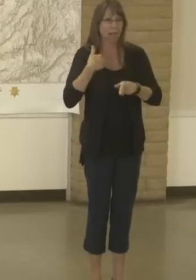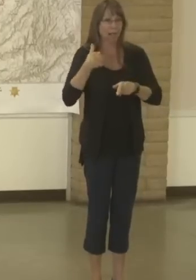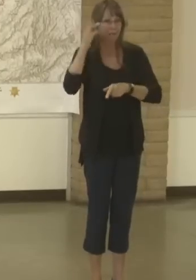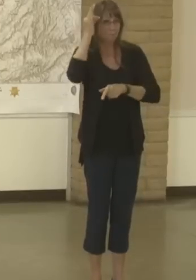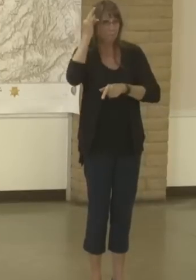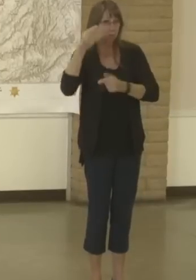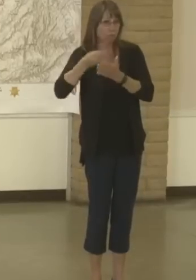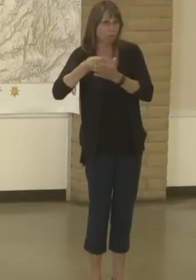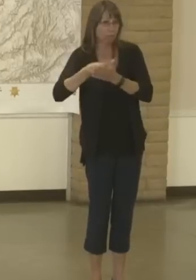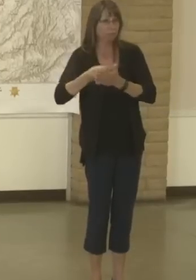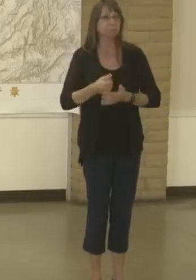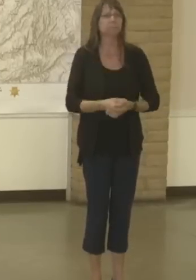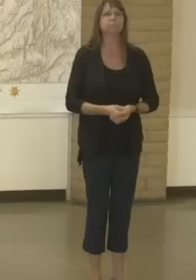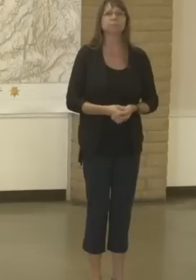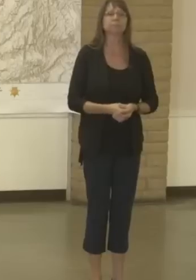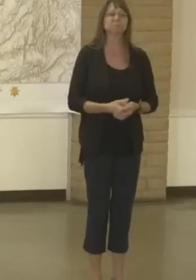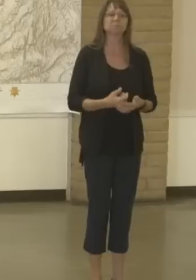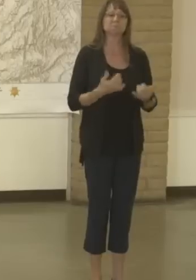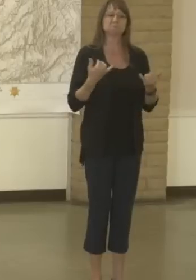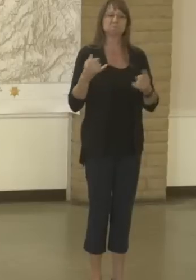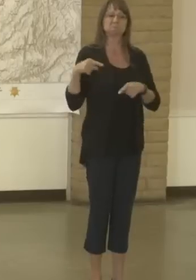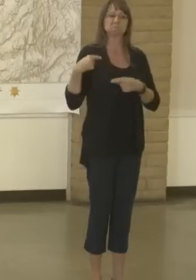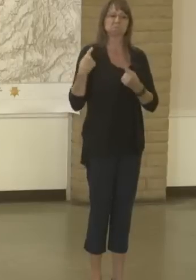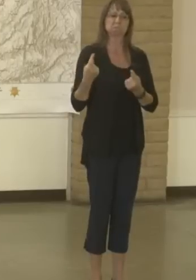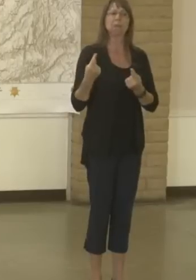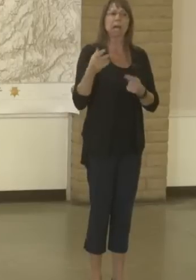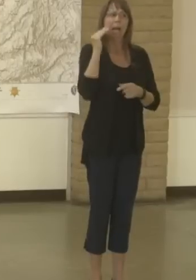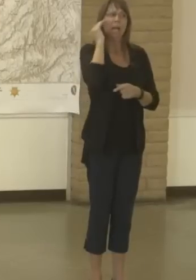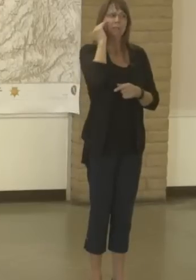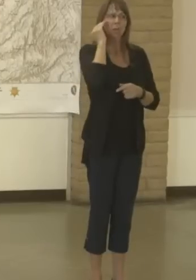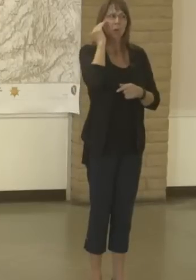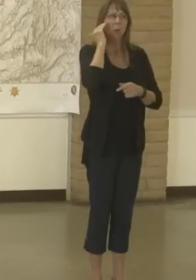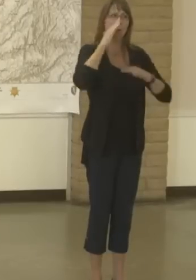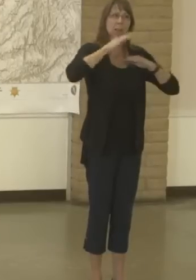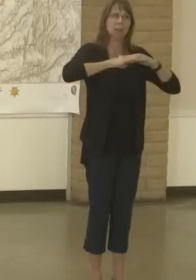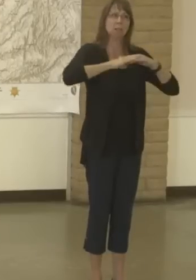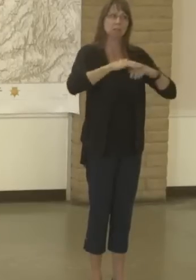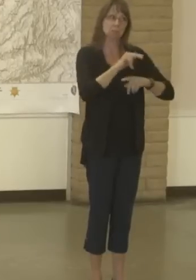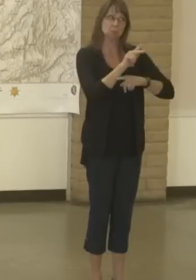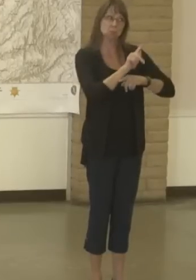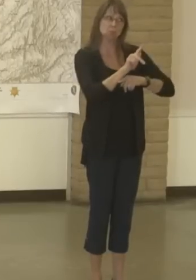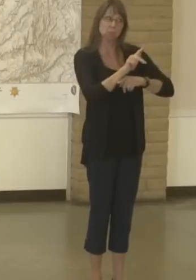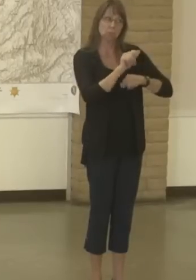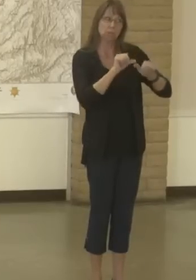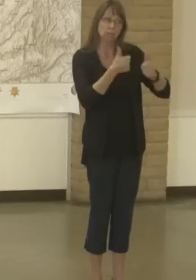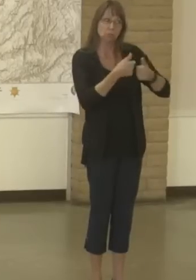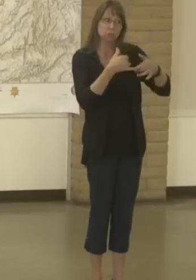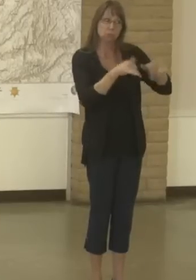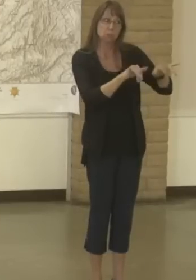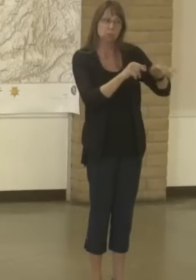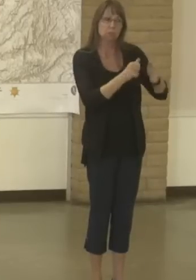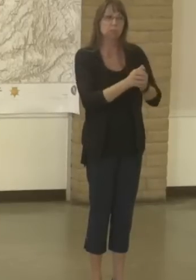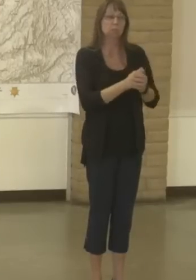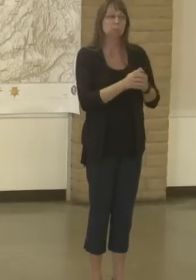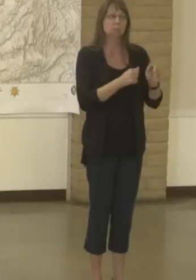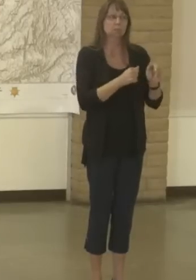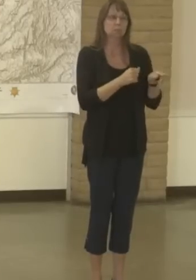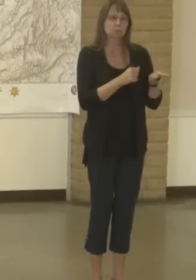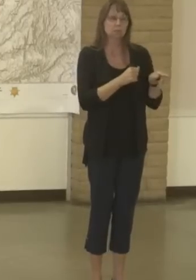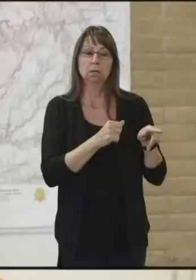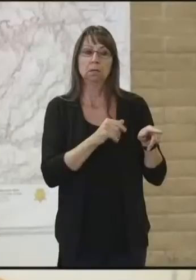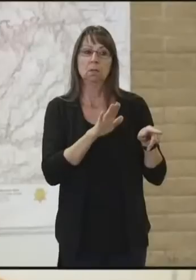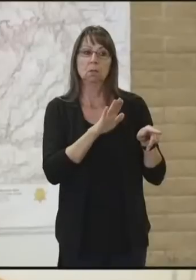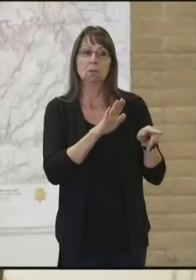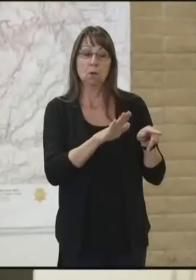At this point, I know it's still at least 23 agencies, because those agencies that we had responding